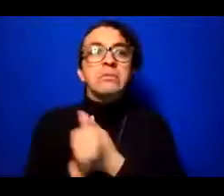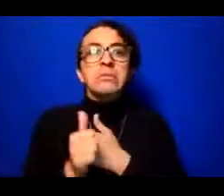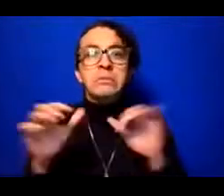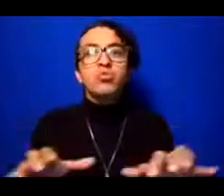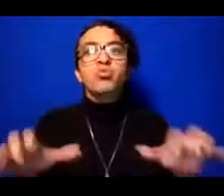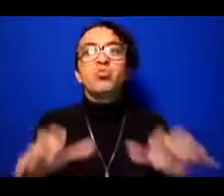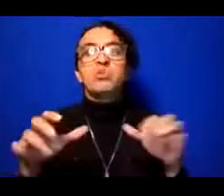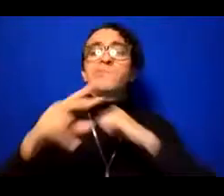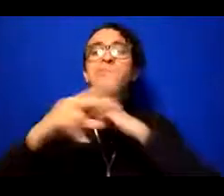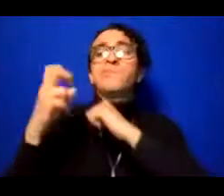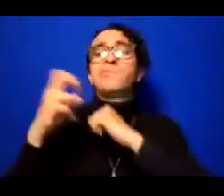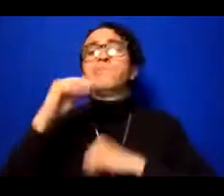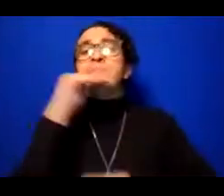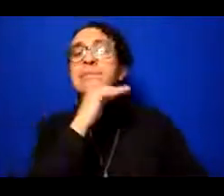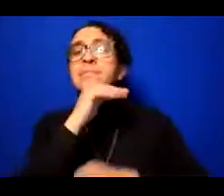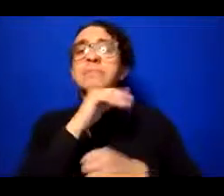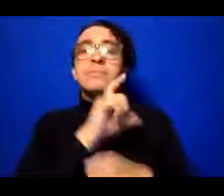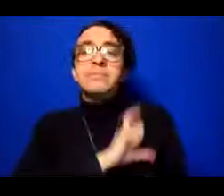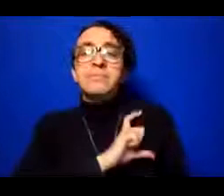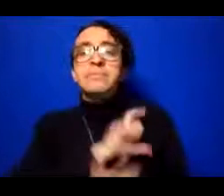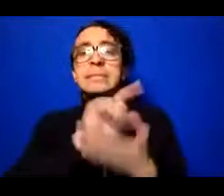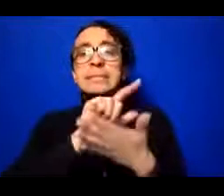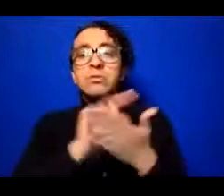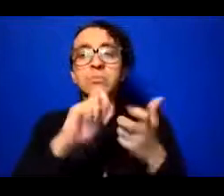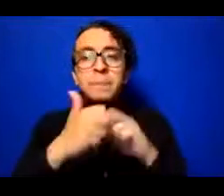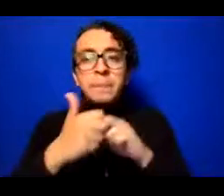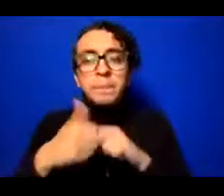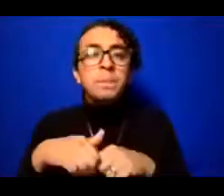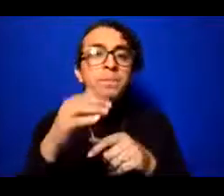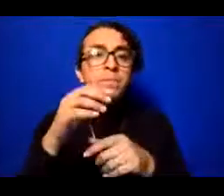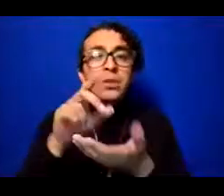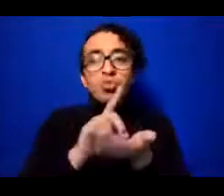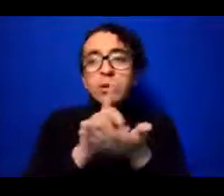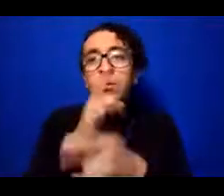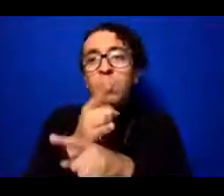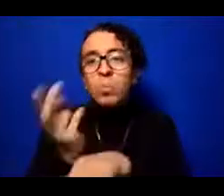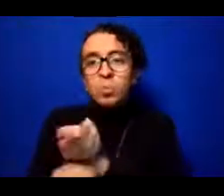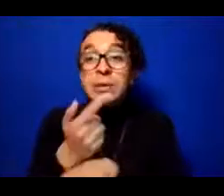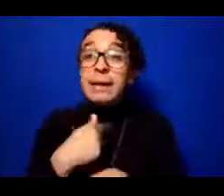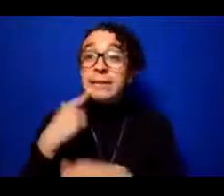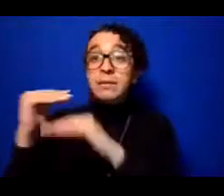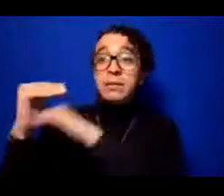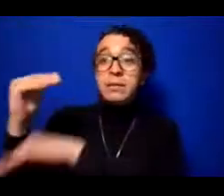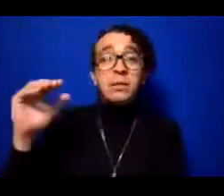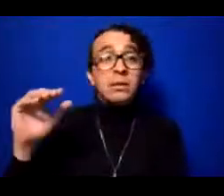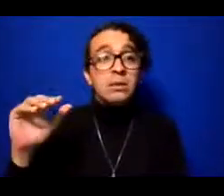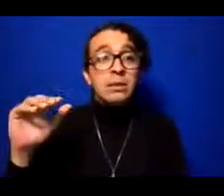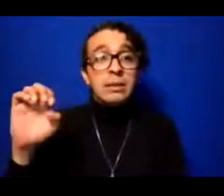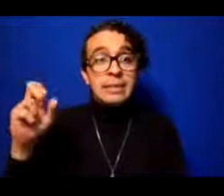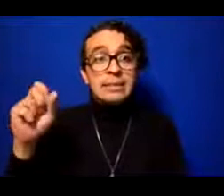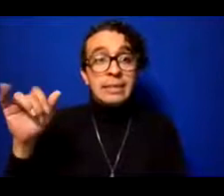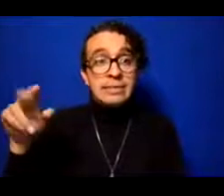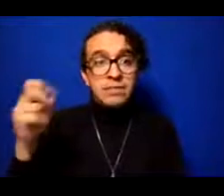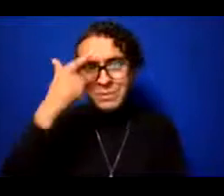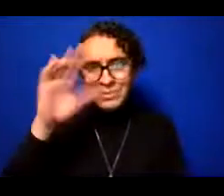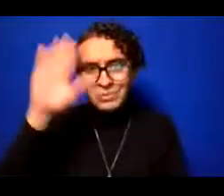stealing, lying, legal issues, alcohol and drug use. And I say excessive because, we all know that kids